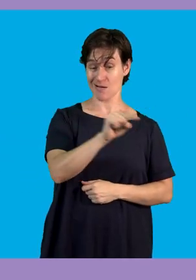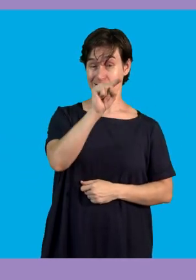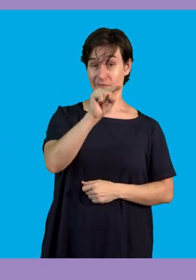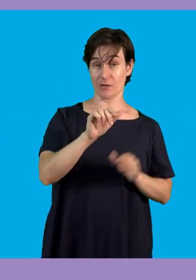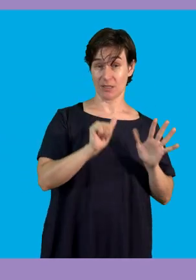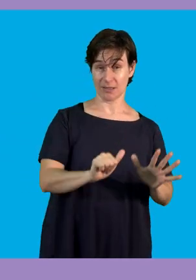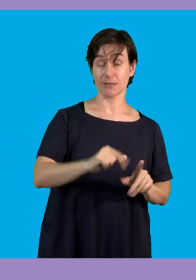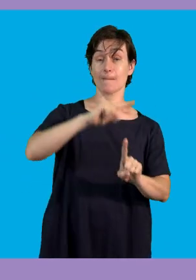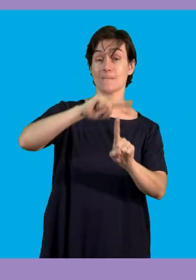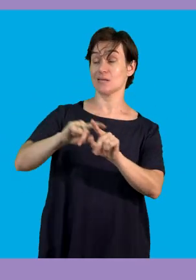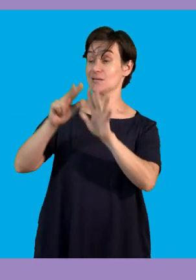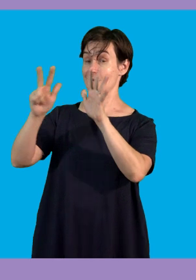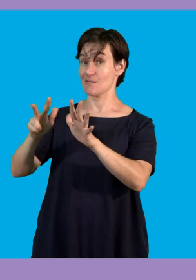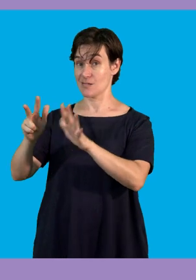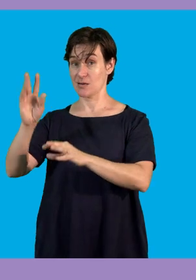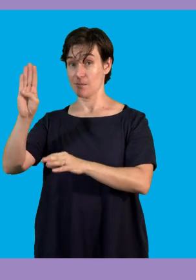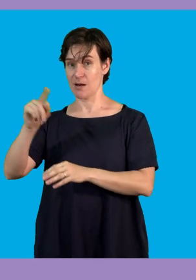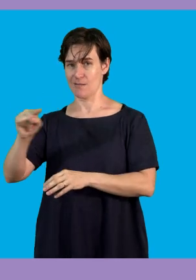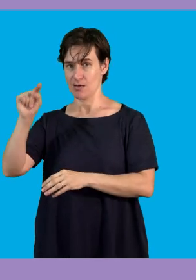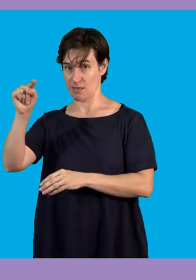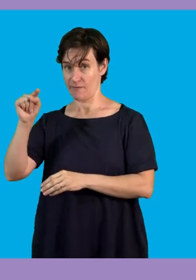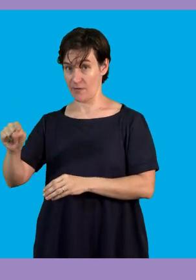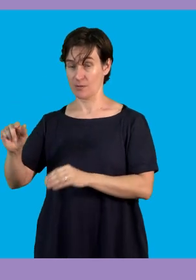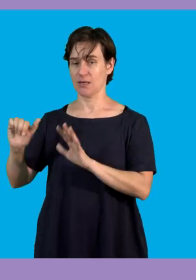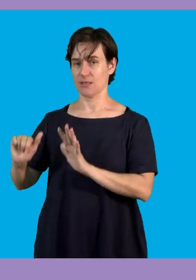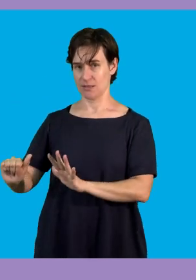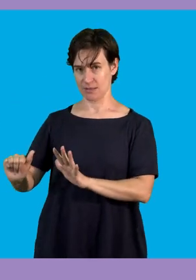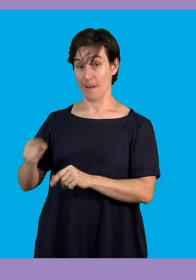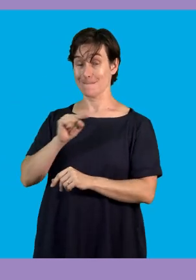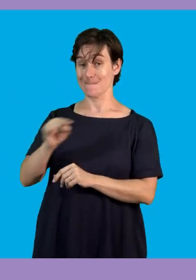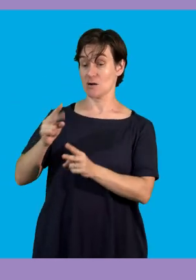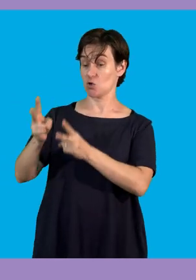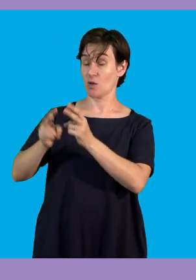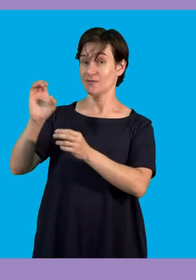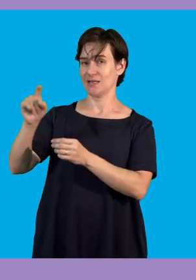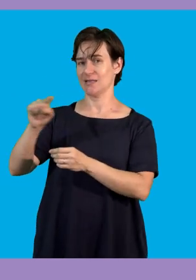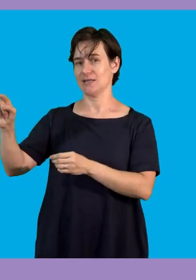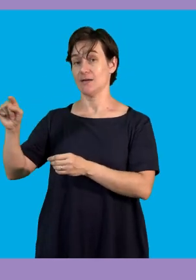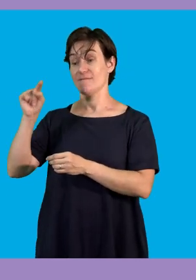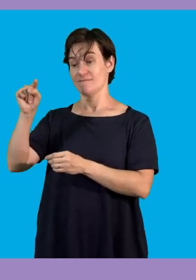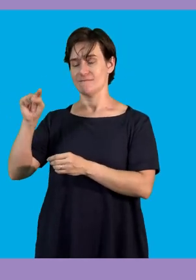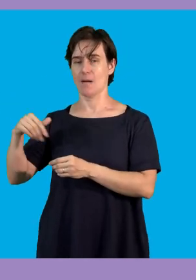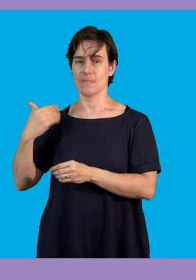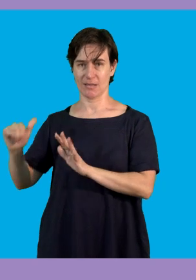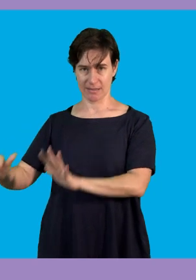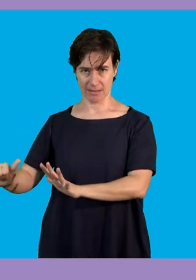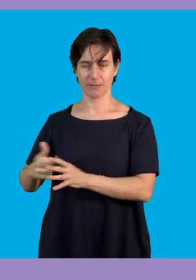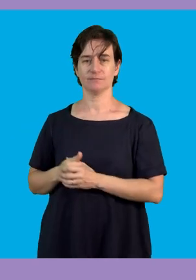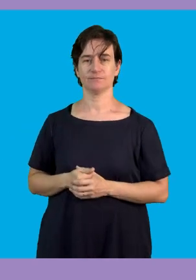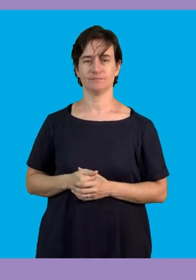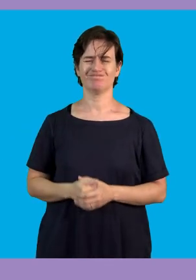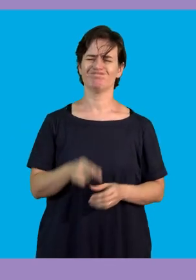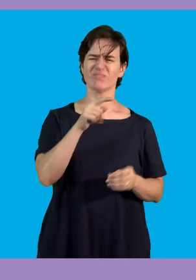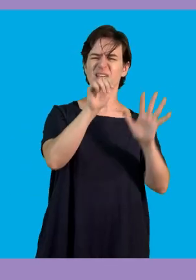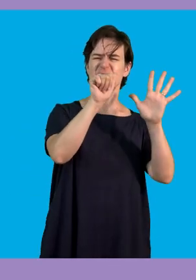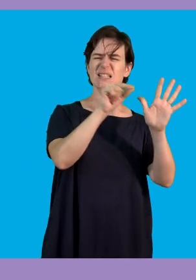plus 18b divided by 6 minus 12c divided by 6.